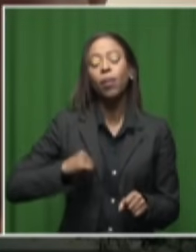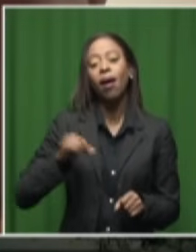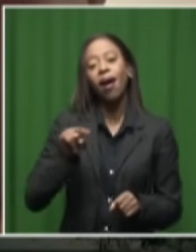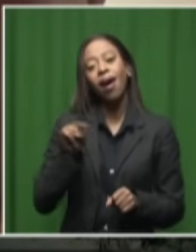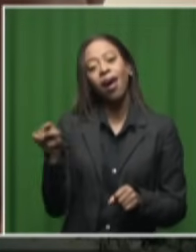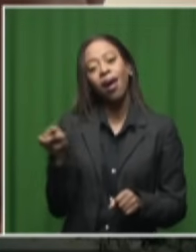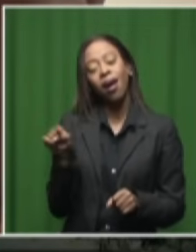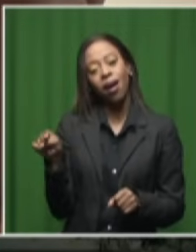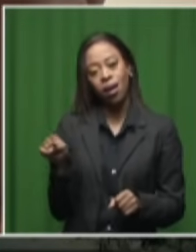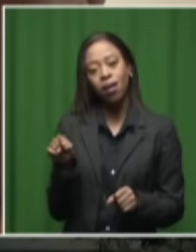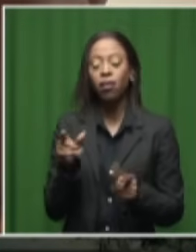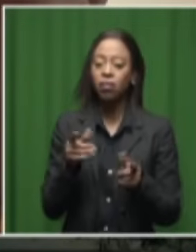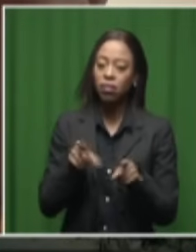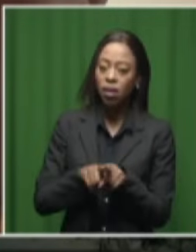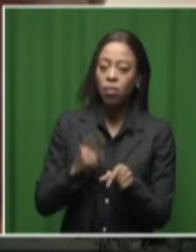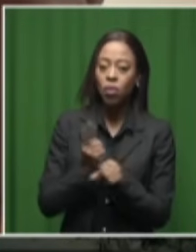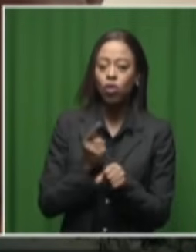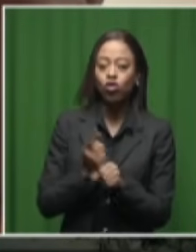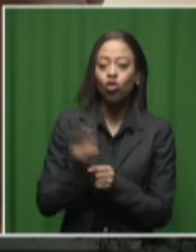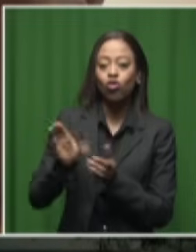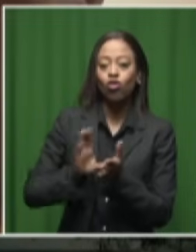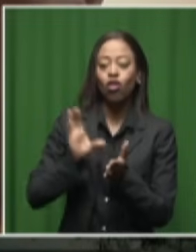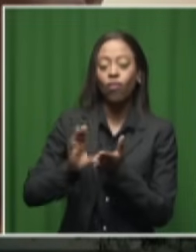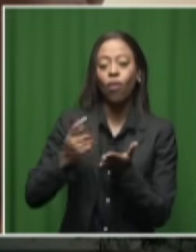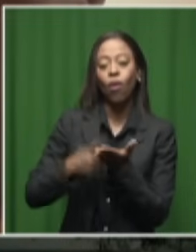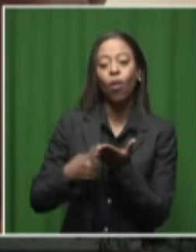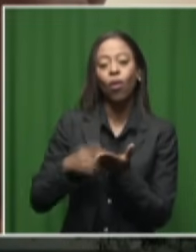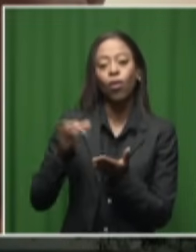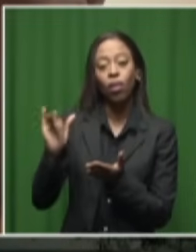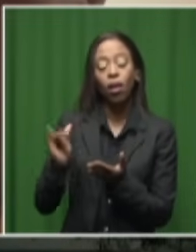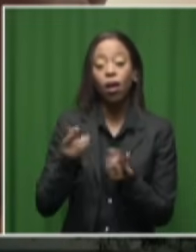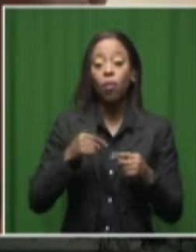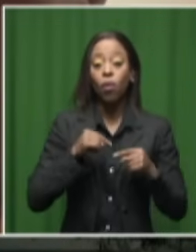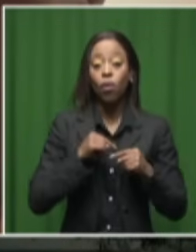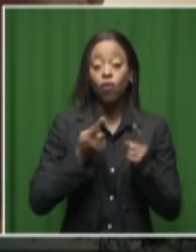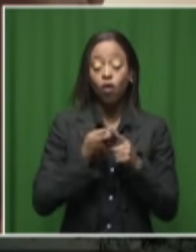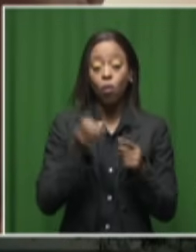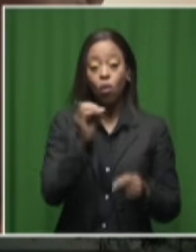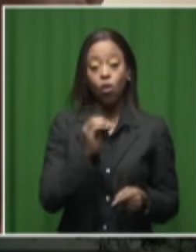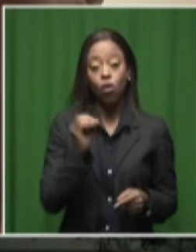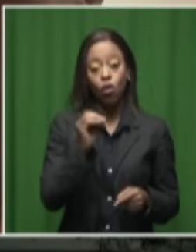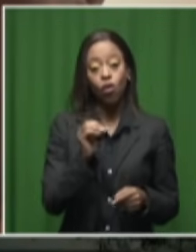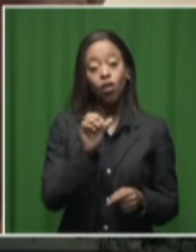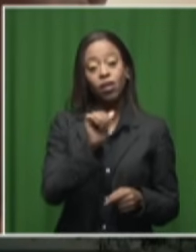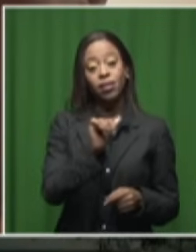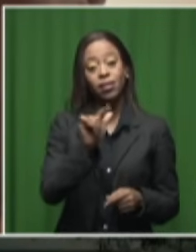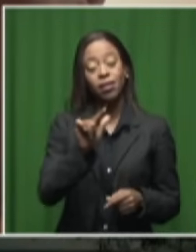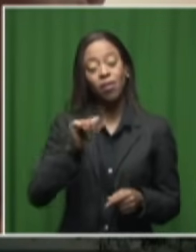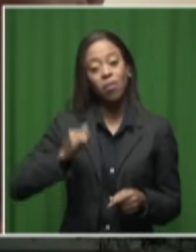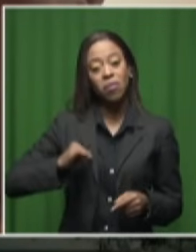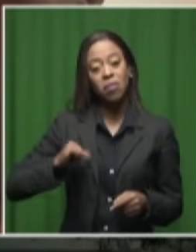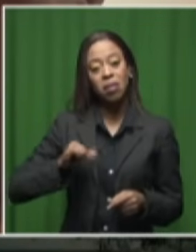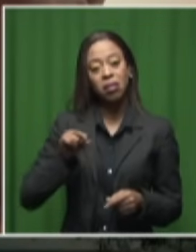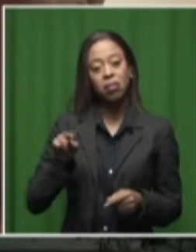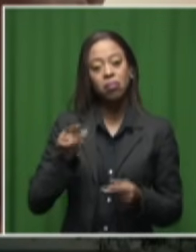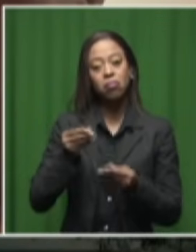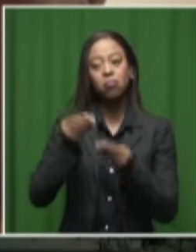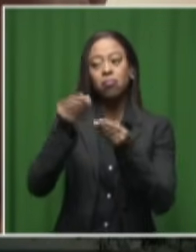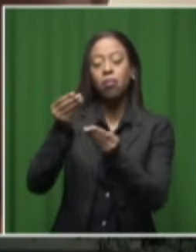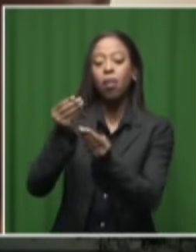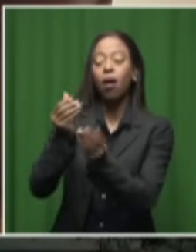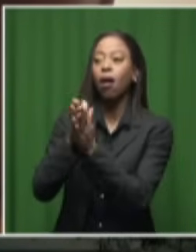and the writing off of debt there. So as of October, 67 municipalities have already submitted